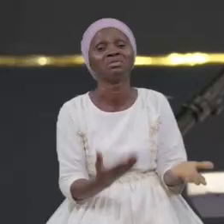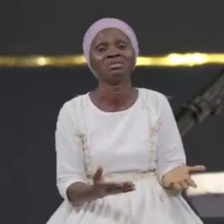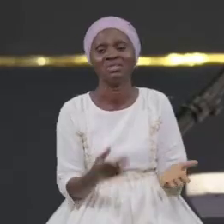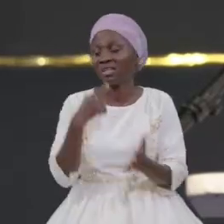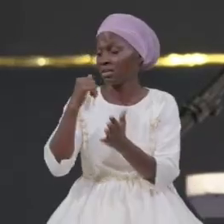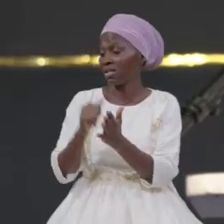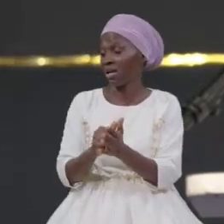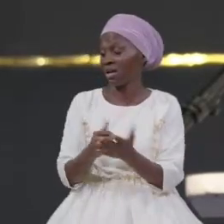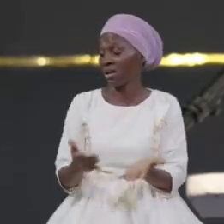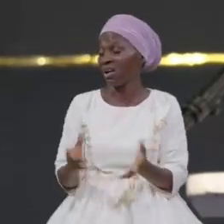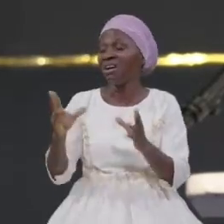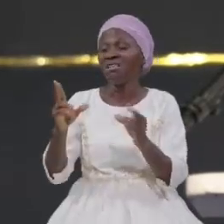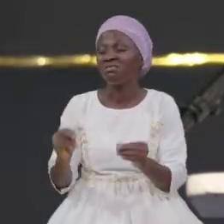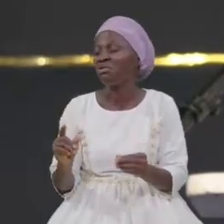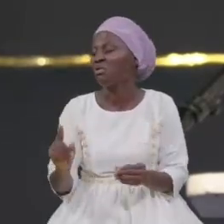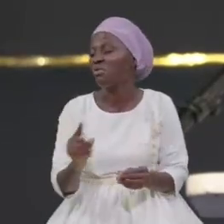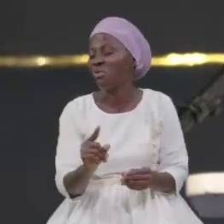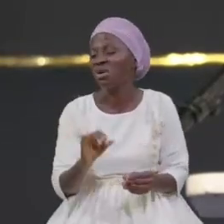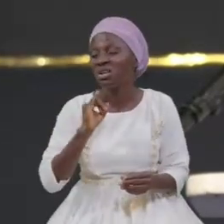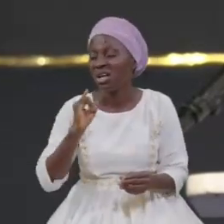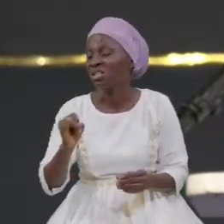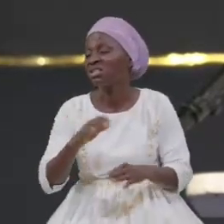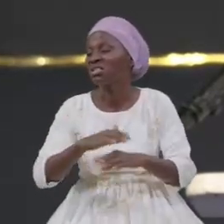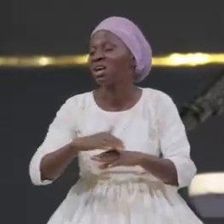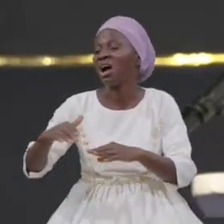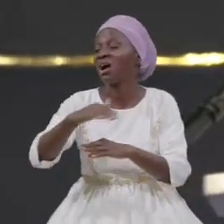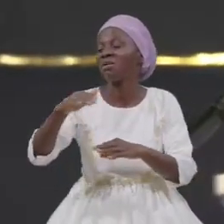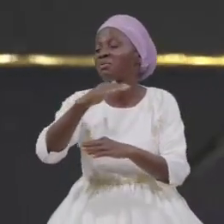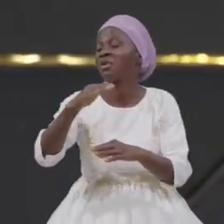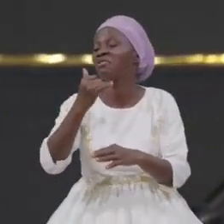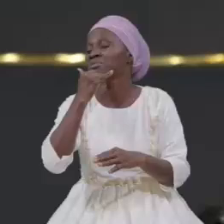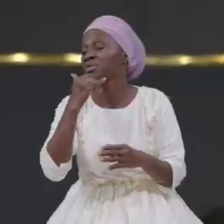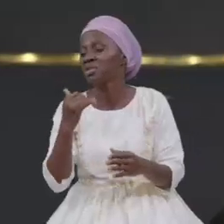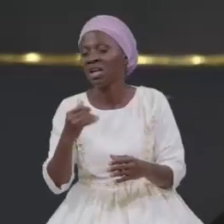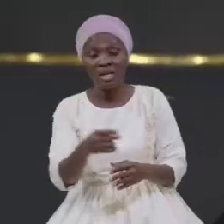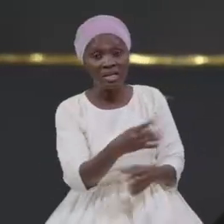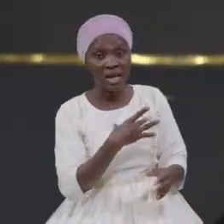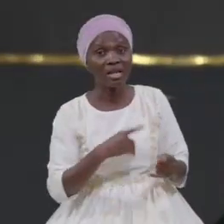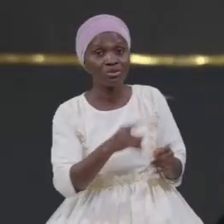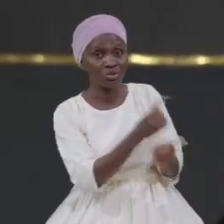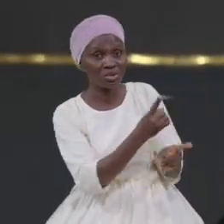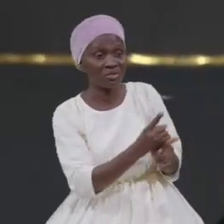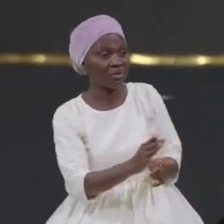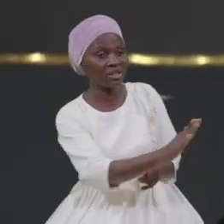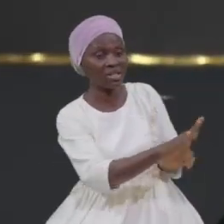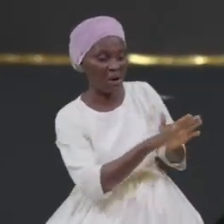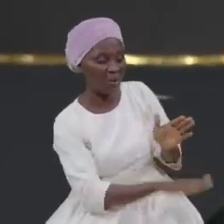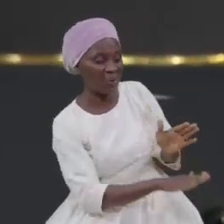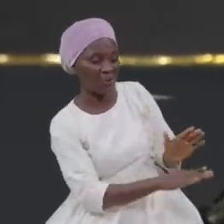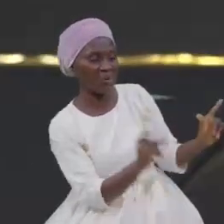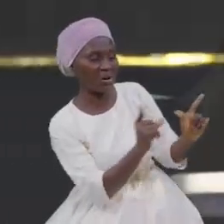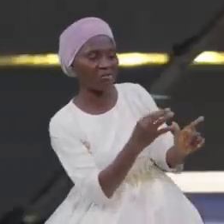above mistake to justify their low level of the Christian faith. They